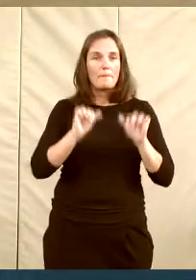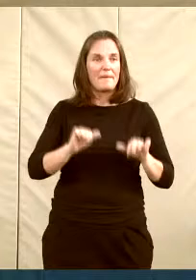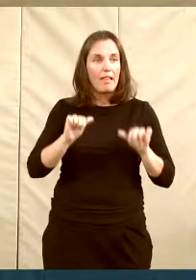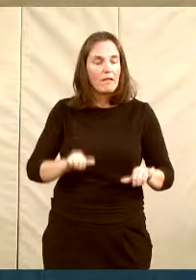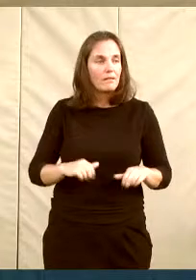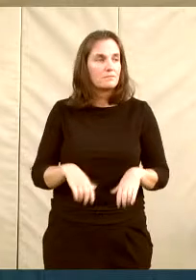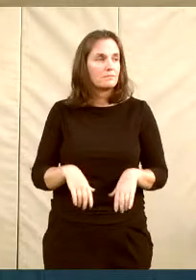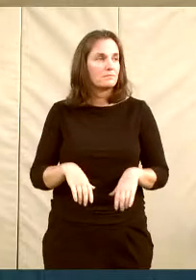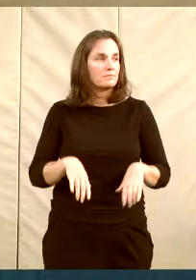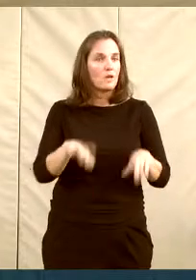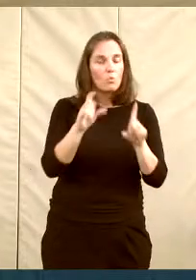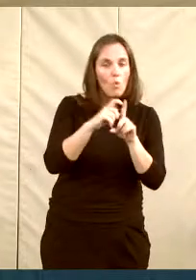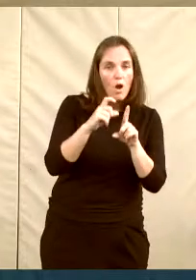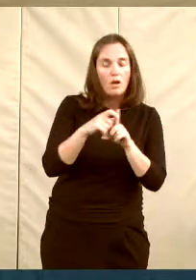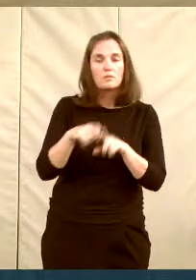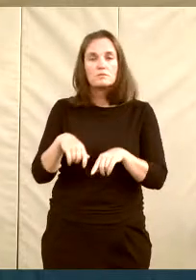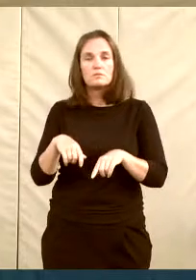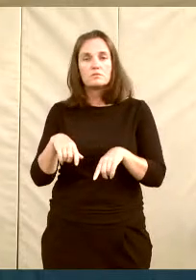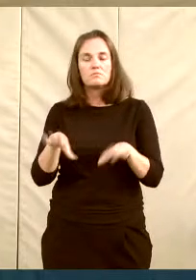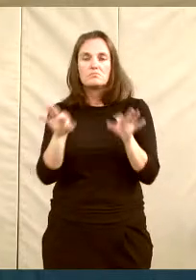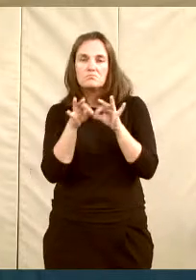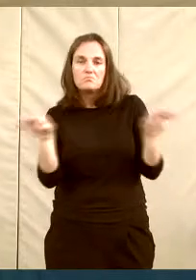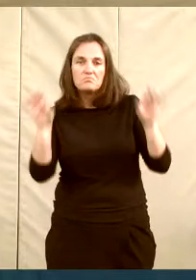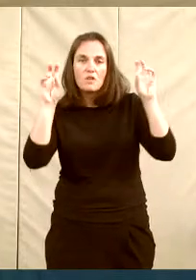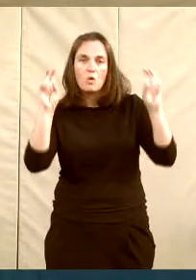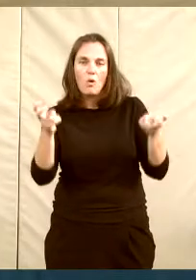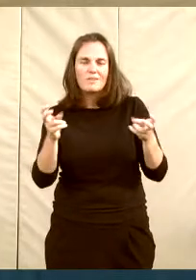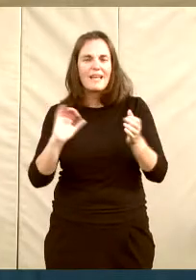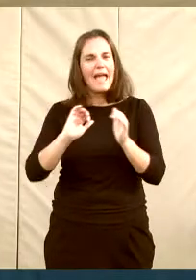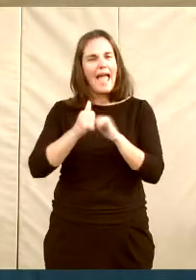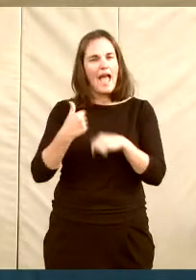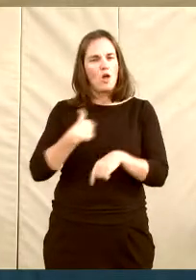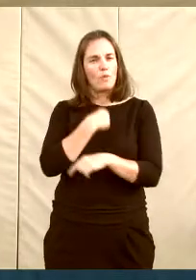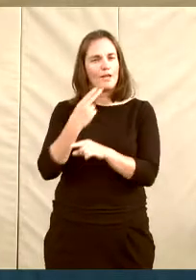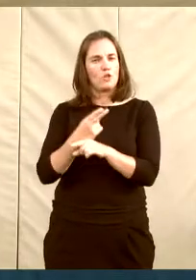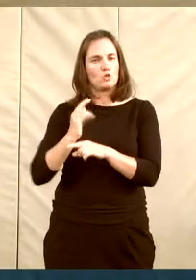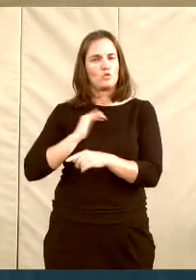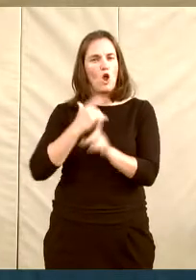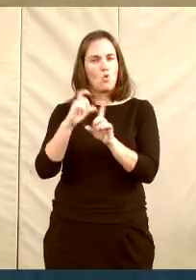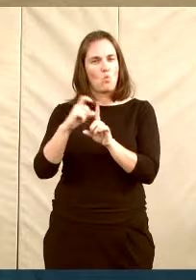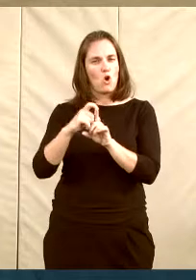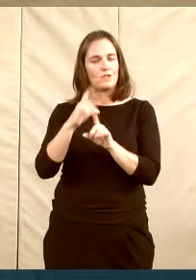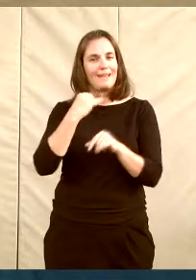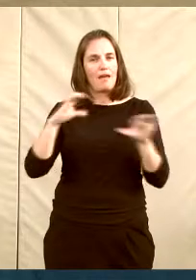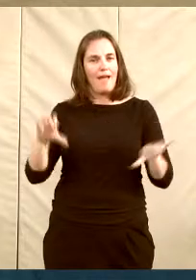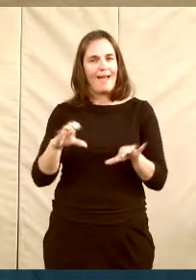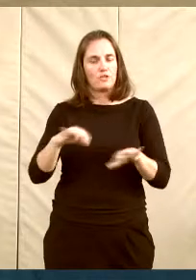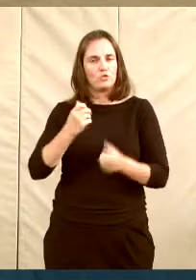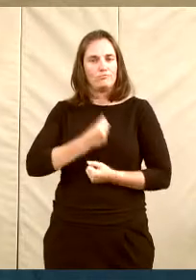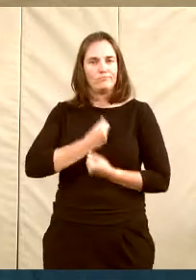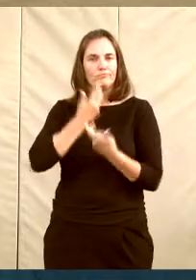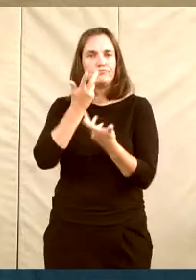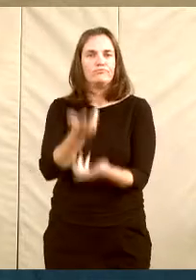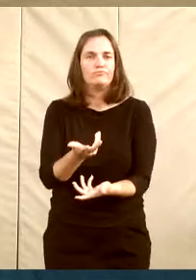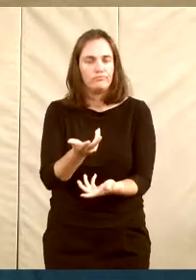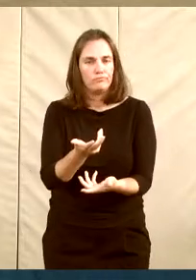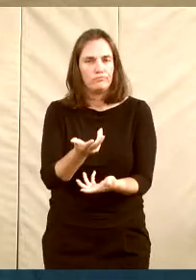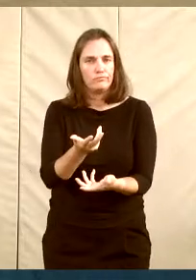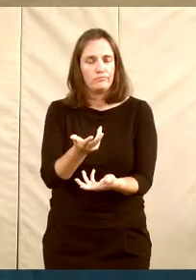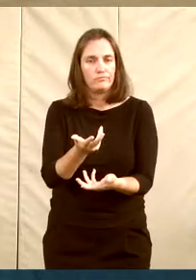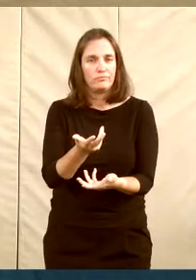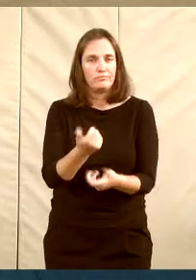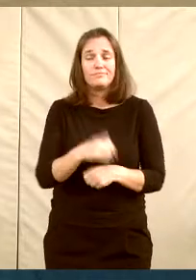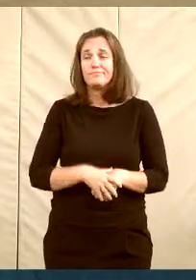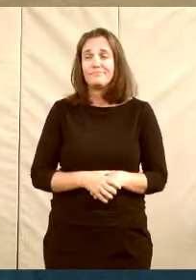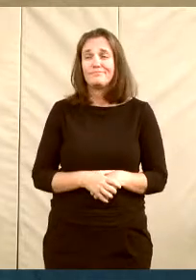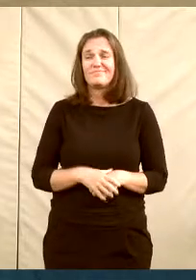mantras, quotes, the way that we use our words and actions to express ourselves. At the